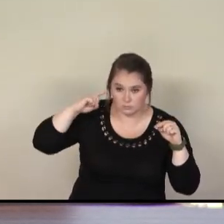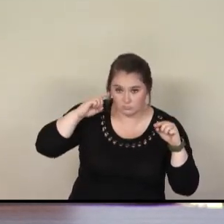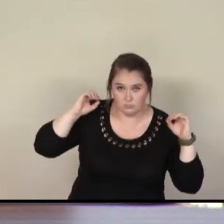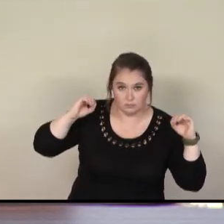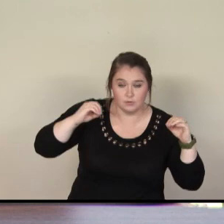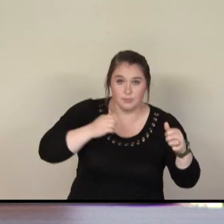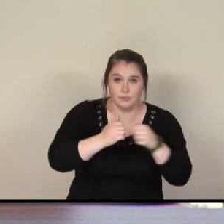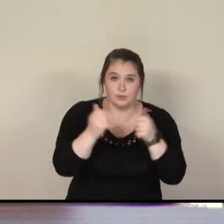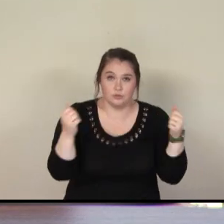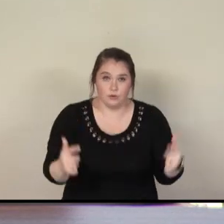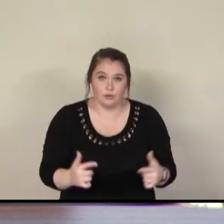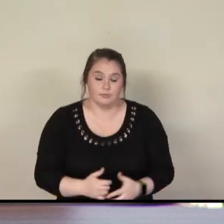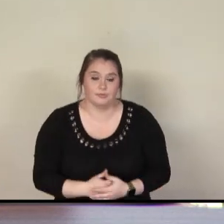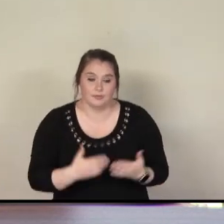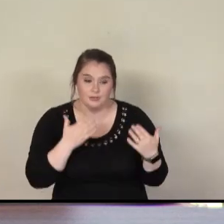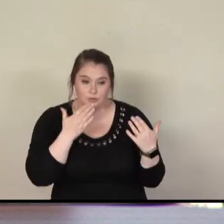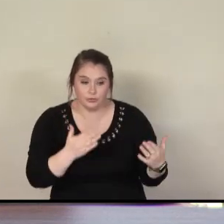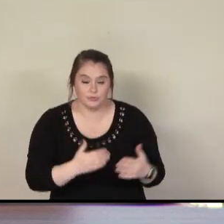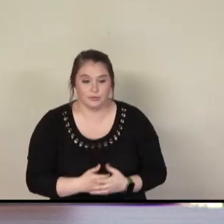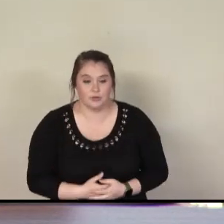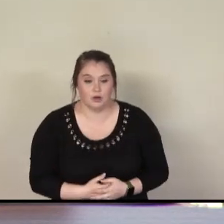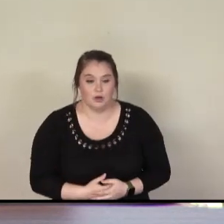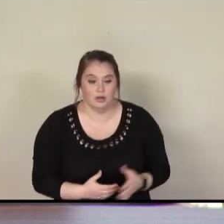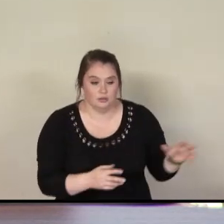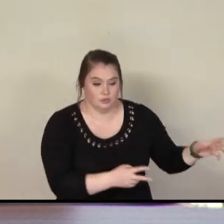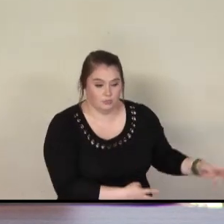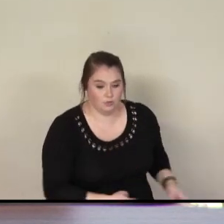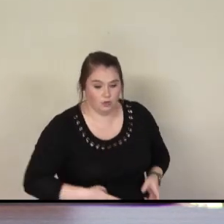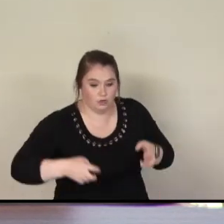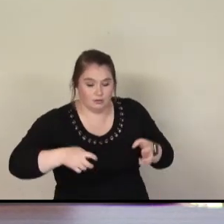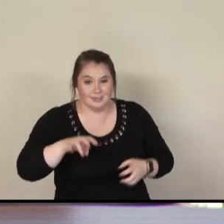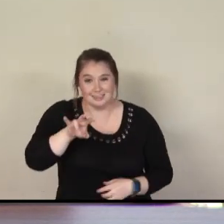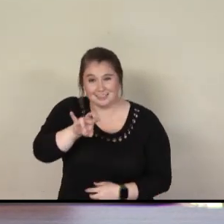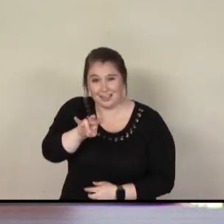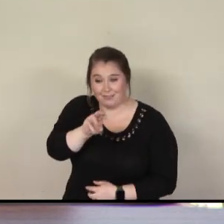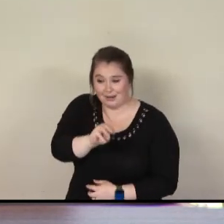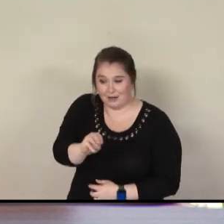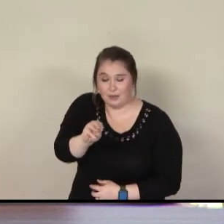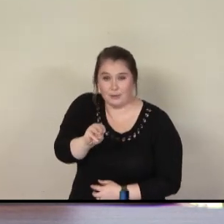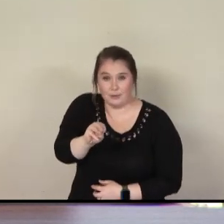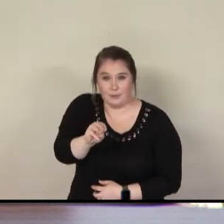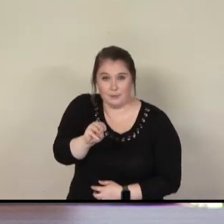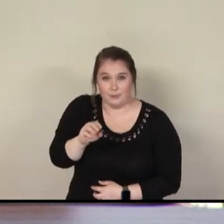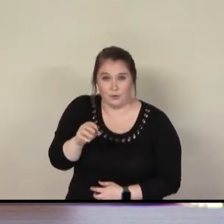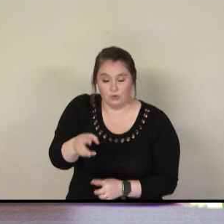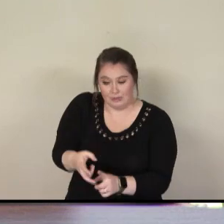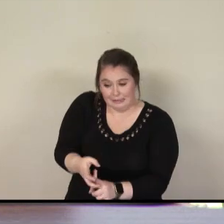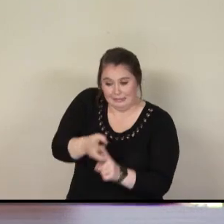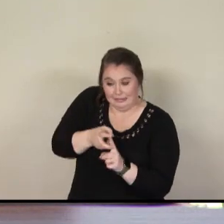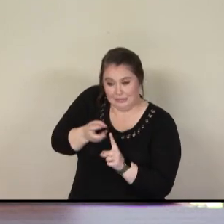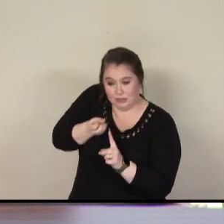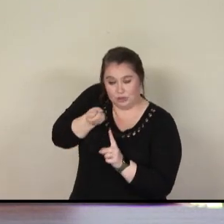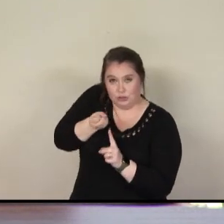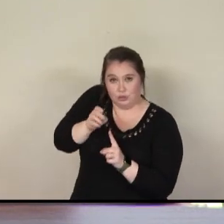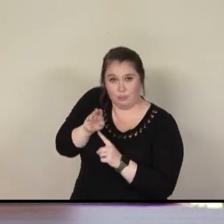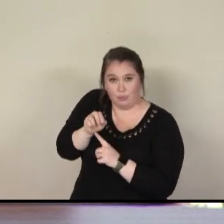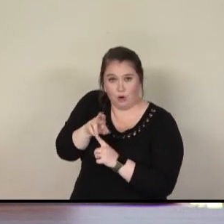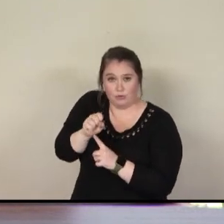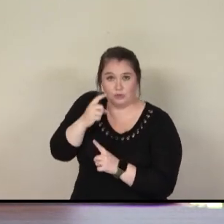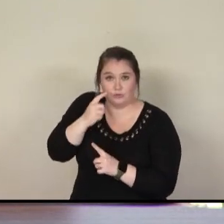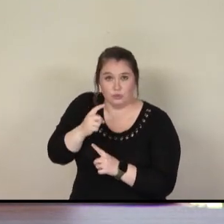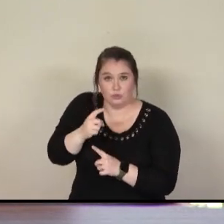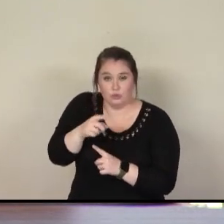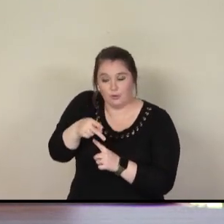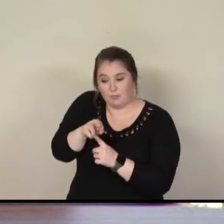Okay, passes unanimously. Thank you. 7M, retention bonuses for paraprofessional, auxiliary staff, and campus